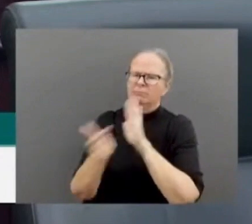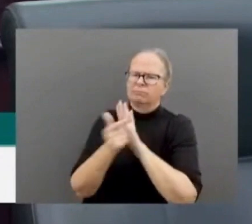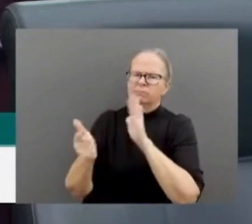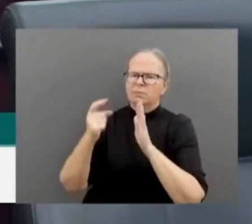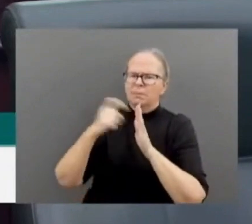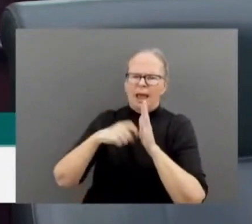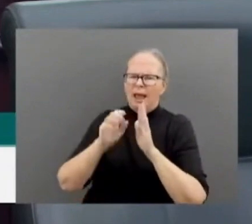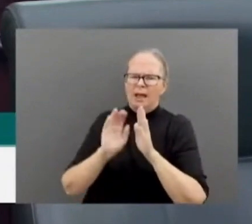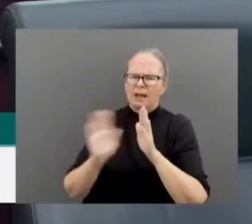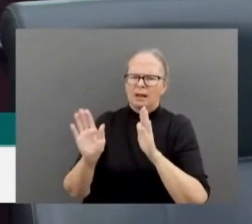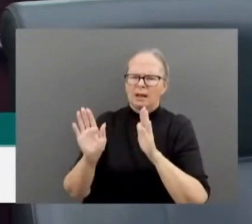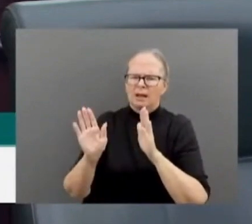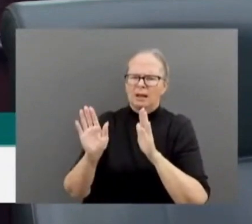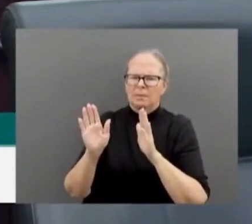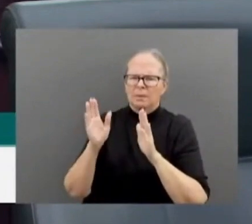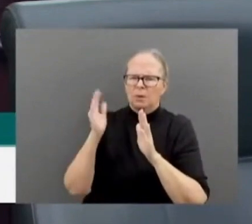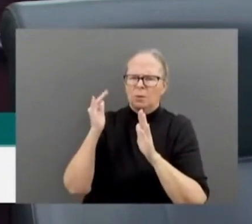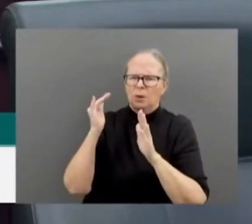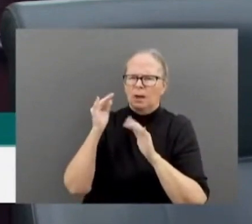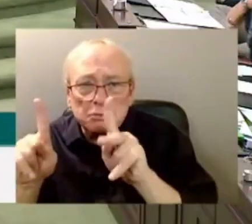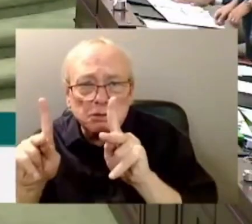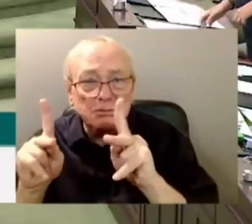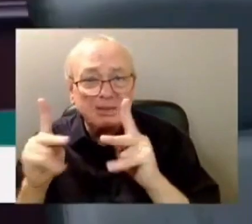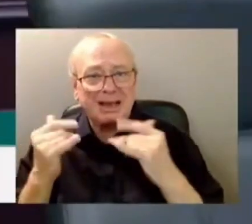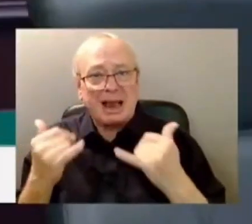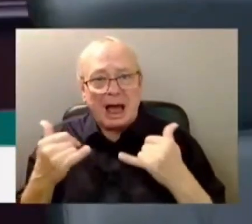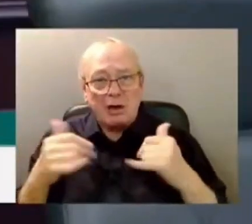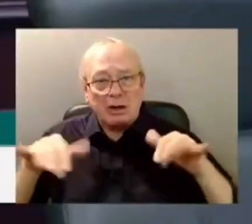leaders? Do they not value the opinion of experts?